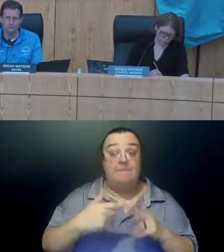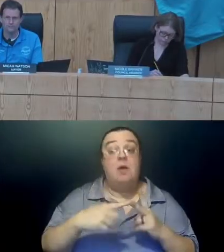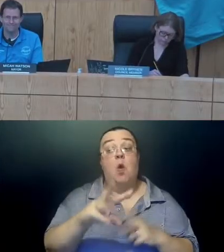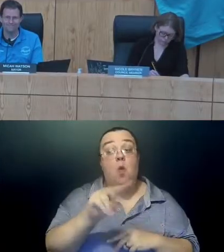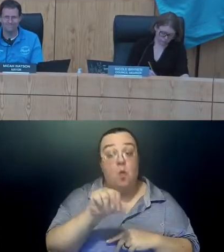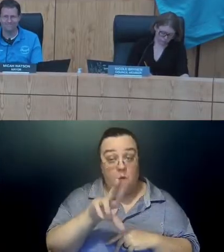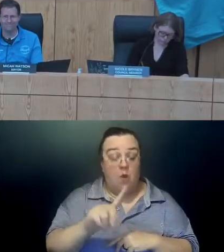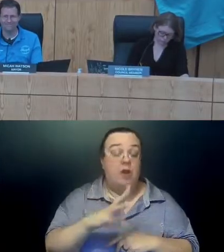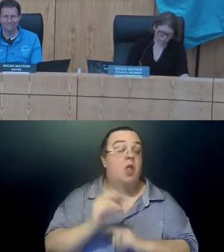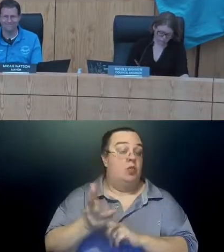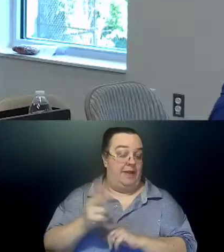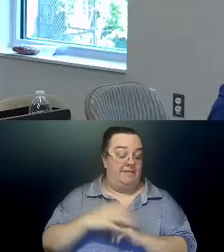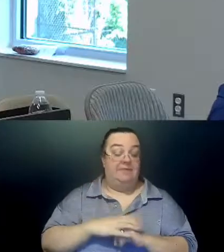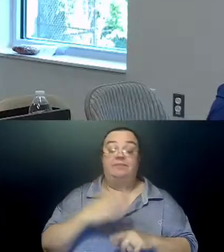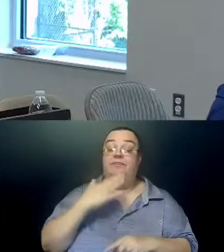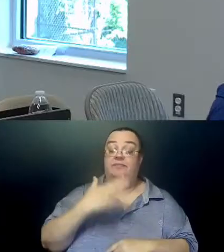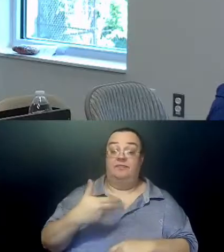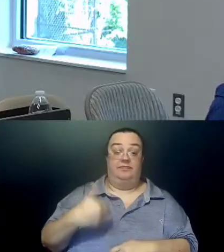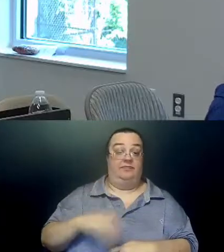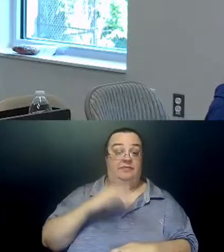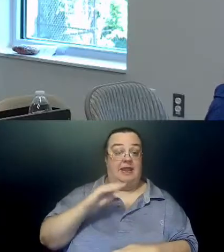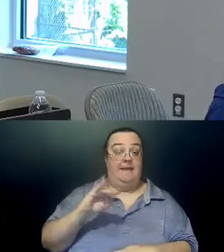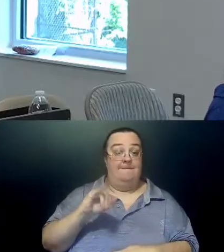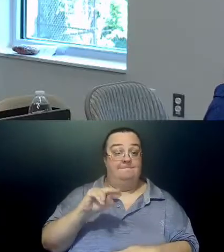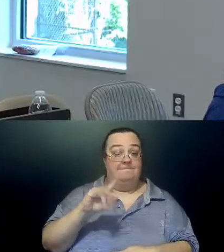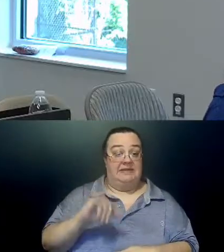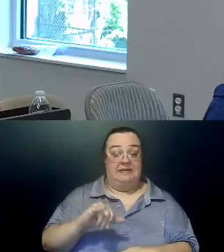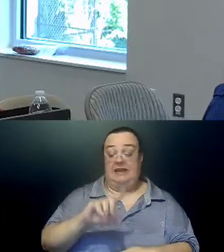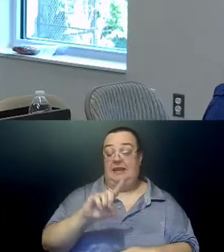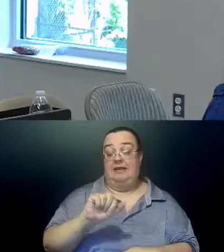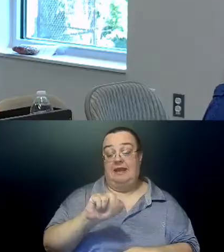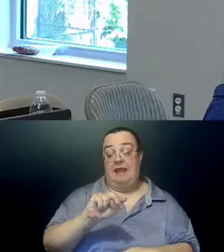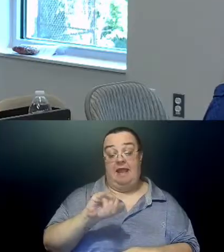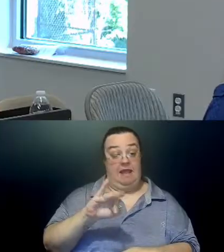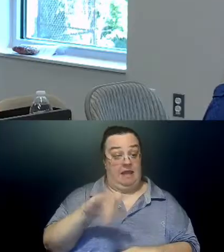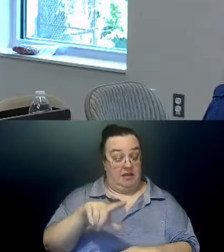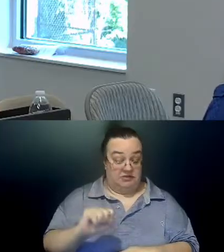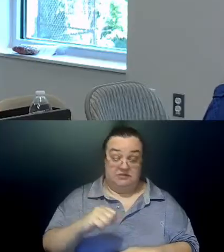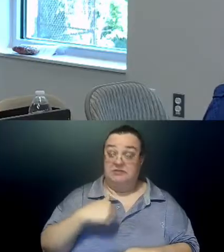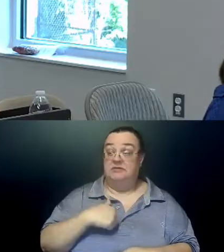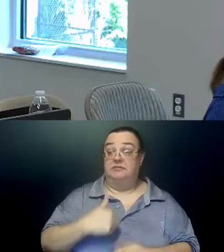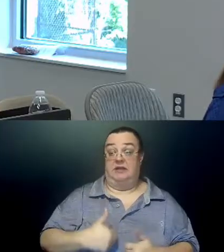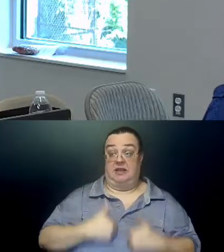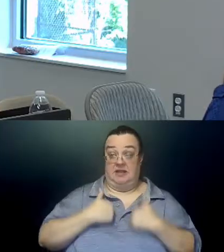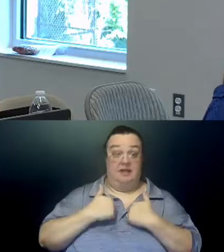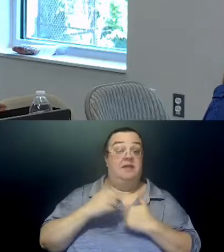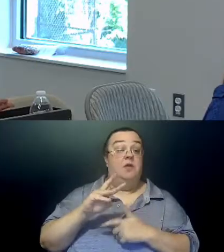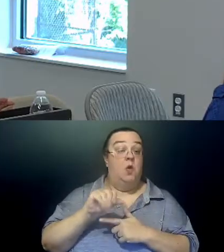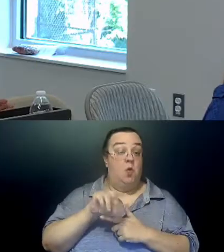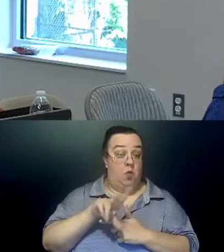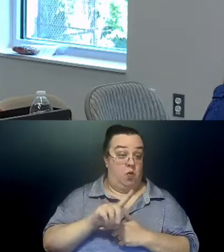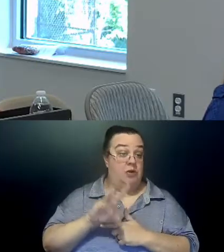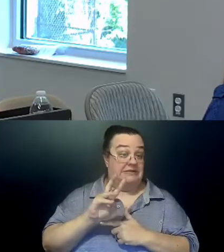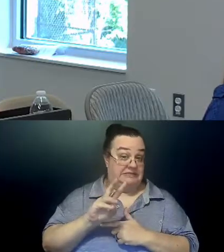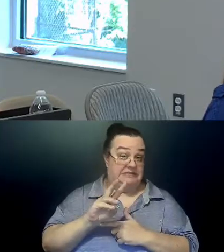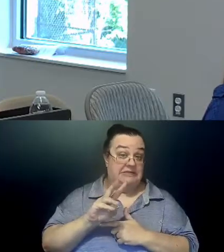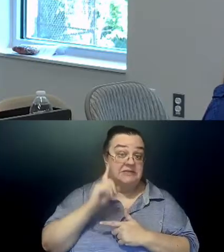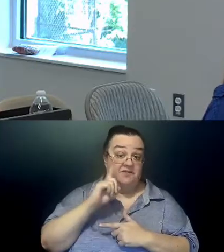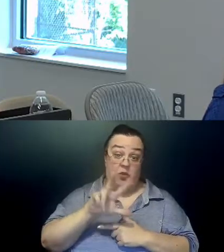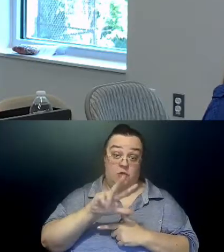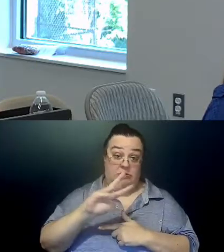minutes. Thank you. My name's Mindy Daniels, and I've been a Ward 6 resident for 36